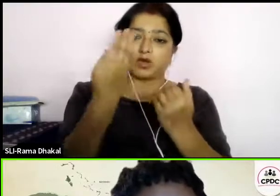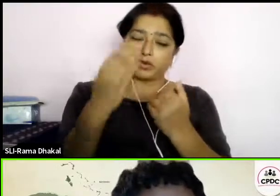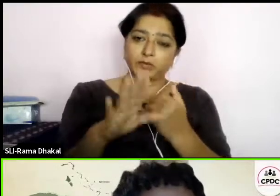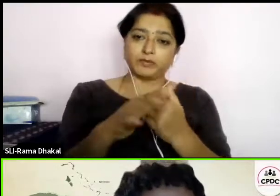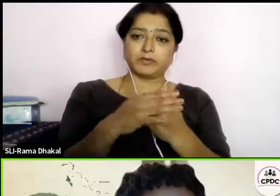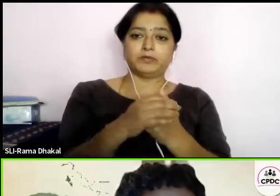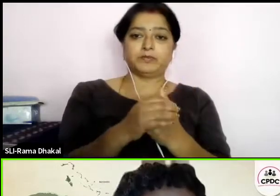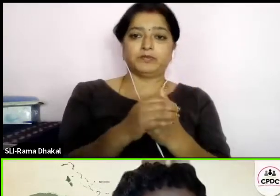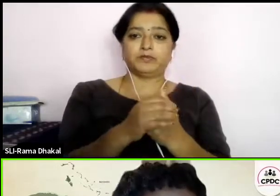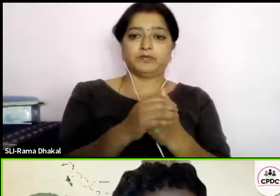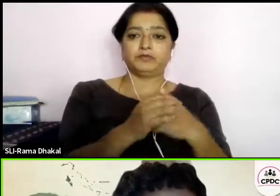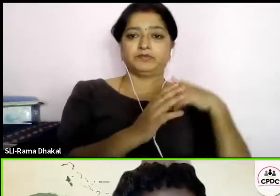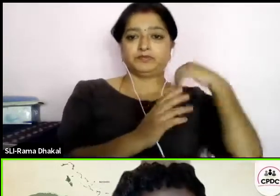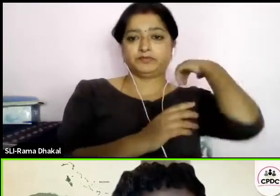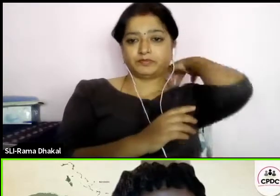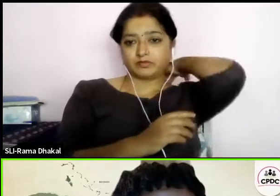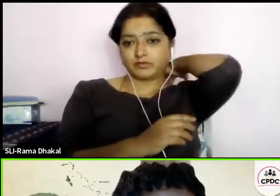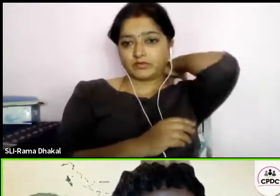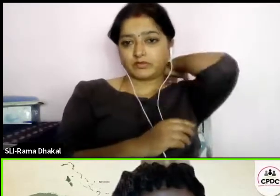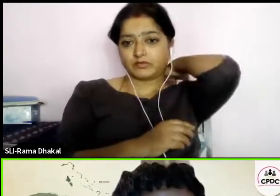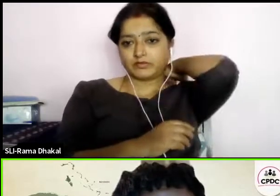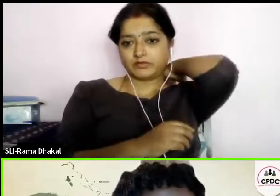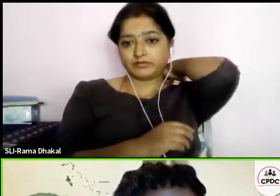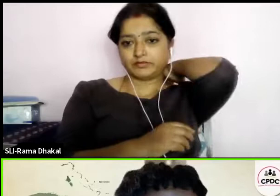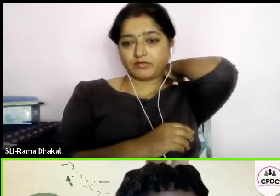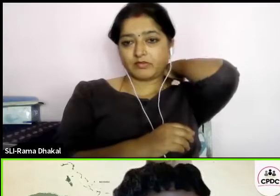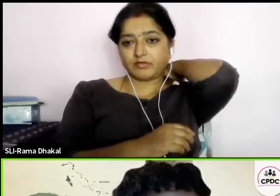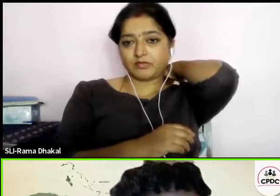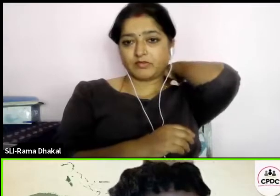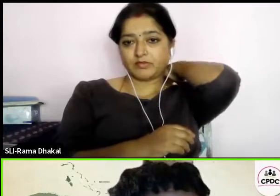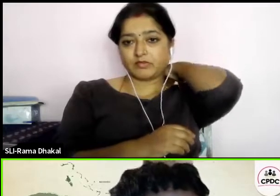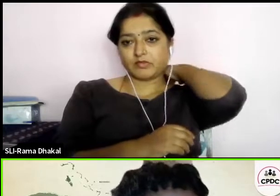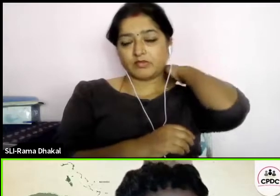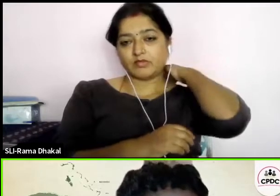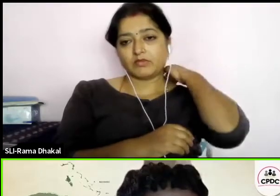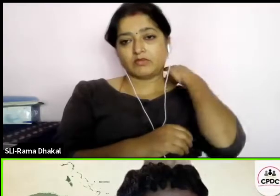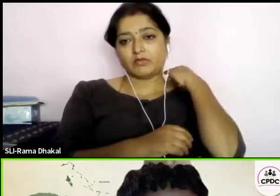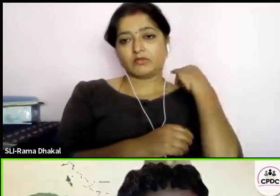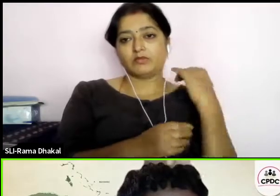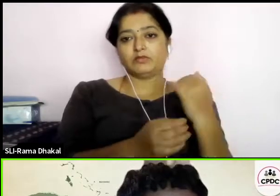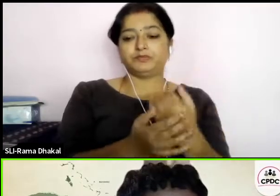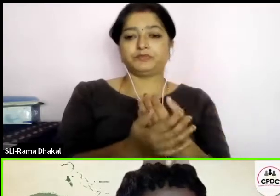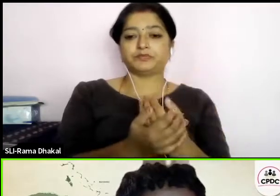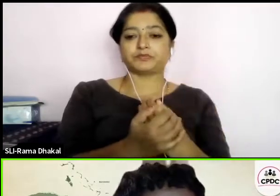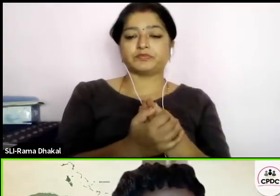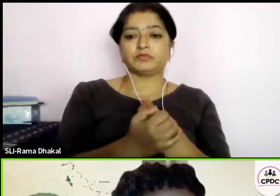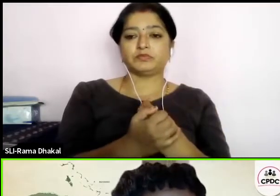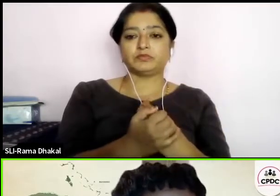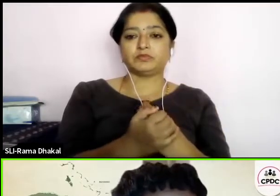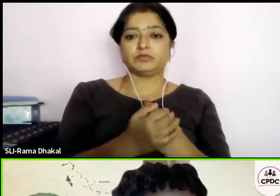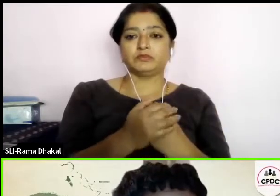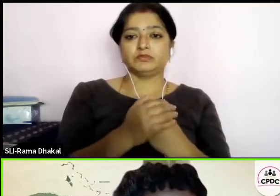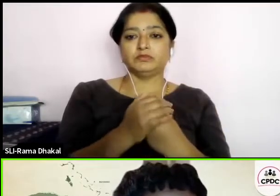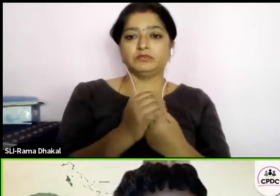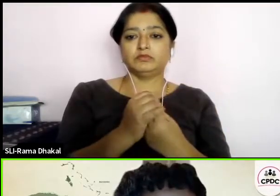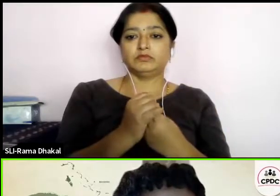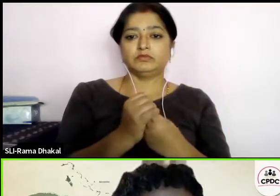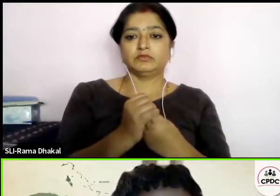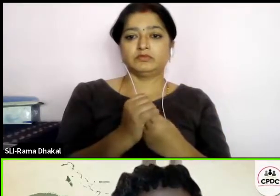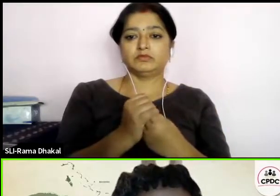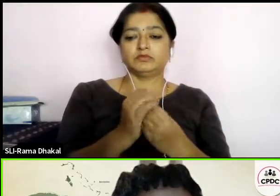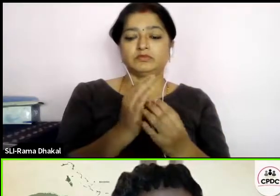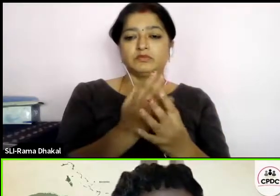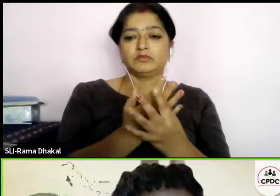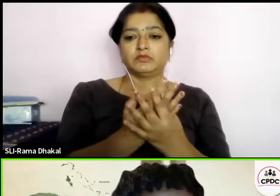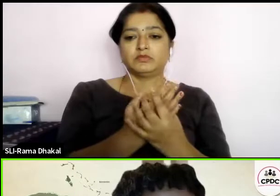So we had to navigate and reallocate to the online